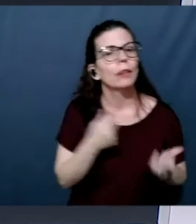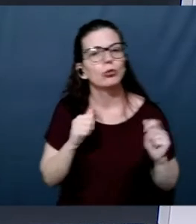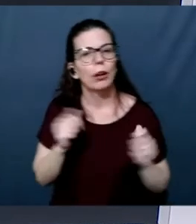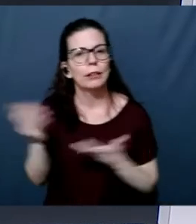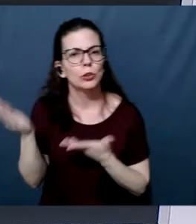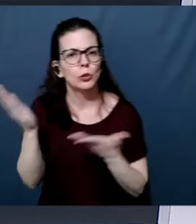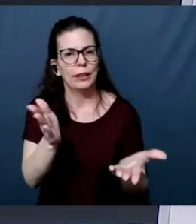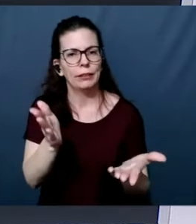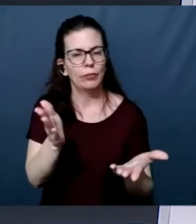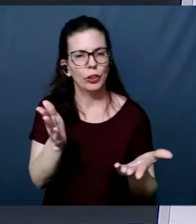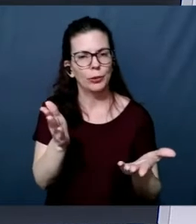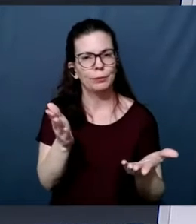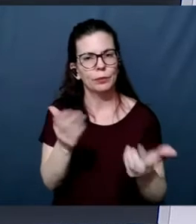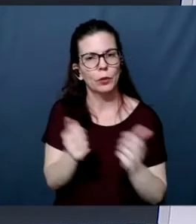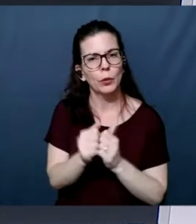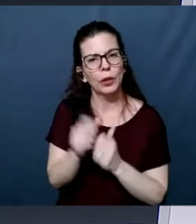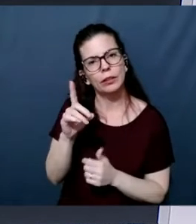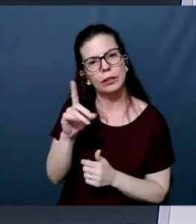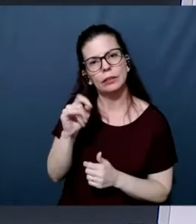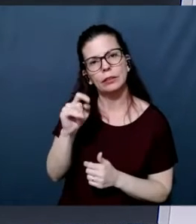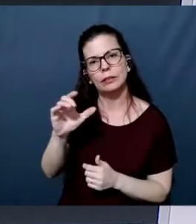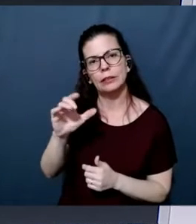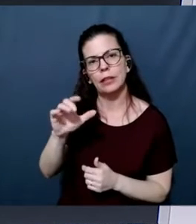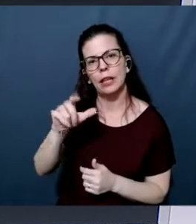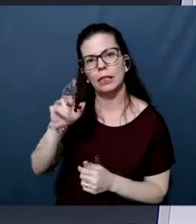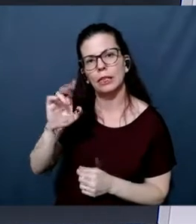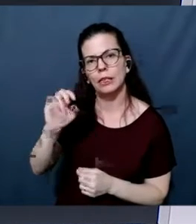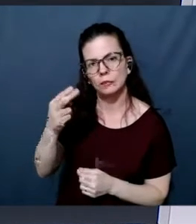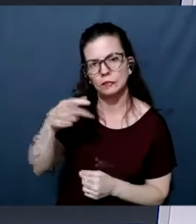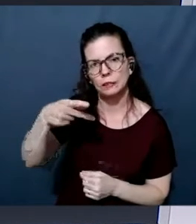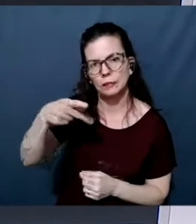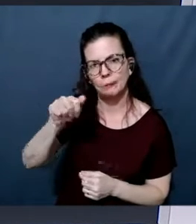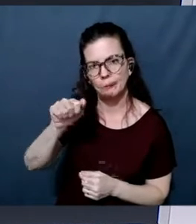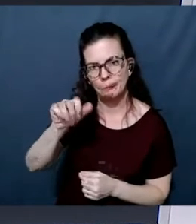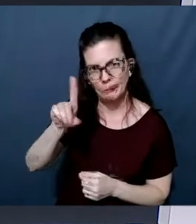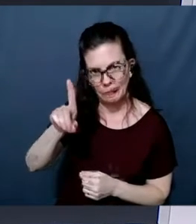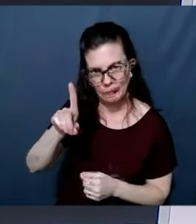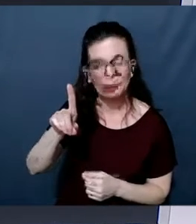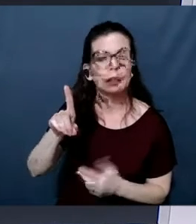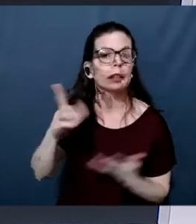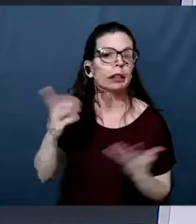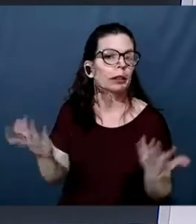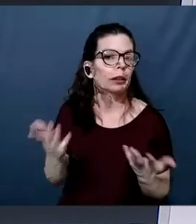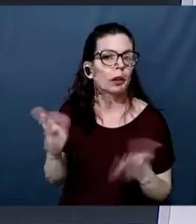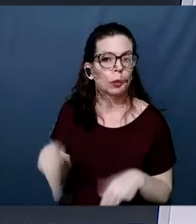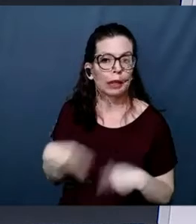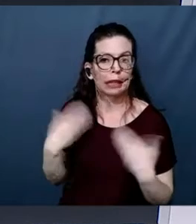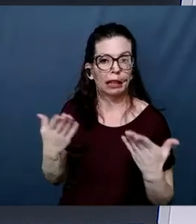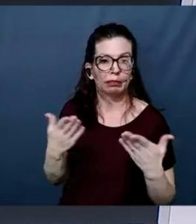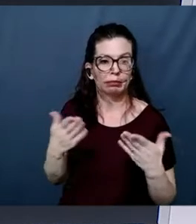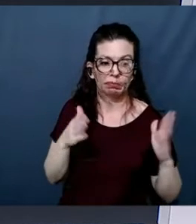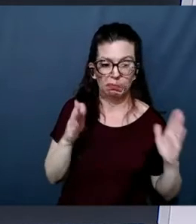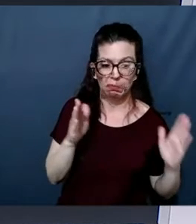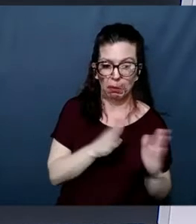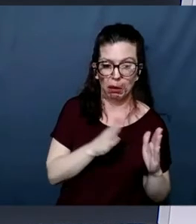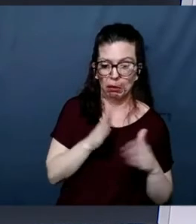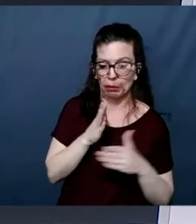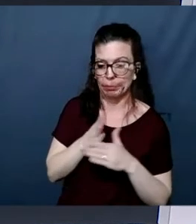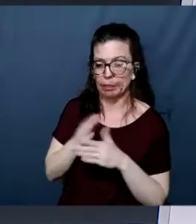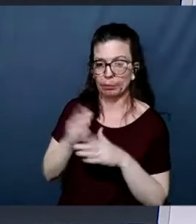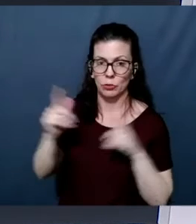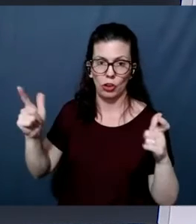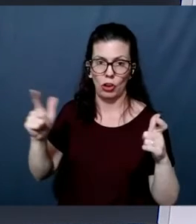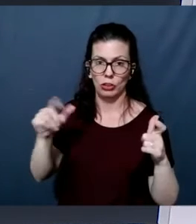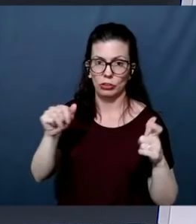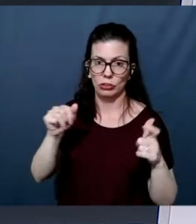with the DTC Launchpad Yeah. is to give small, medium, or large AWS customers Yeah. the